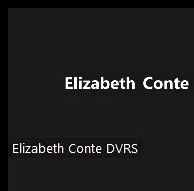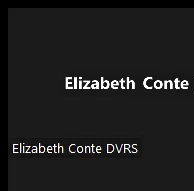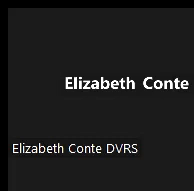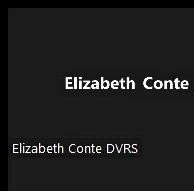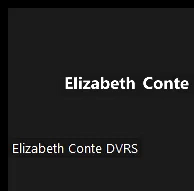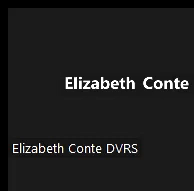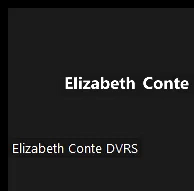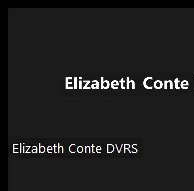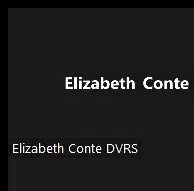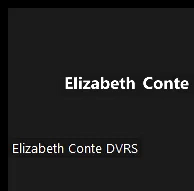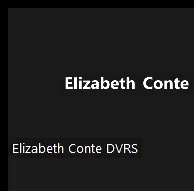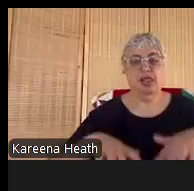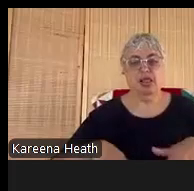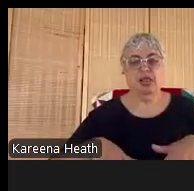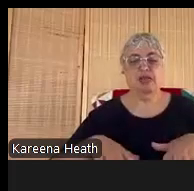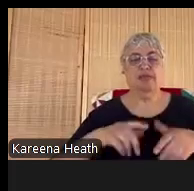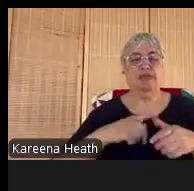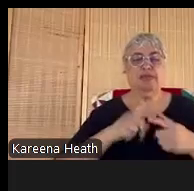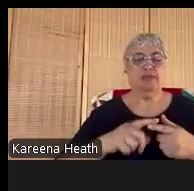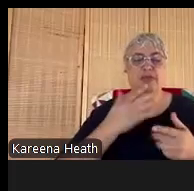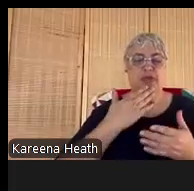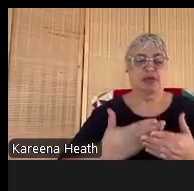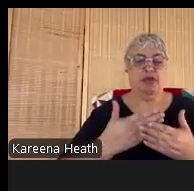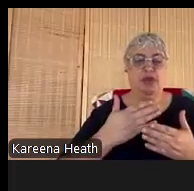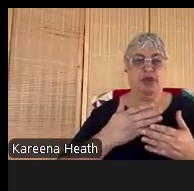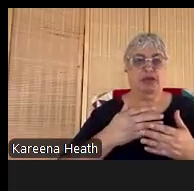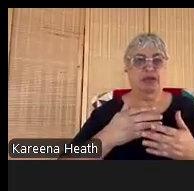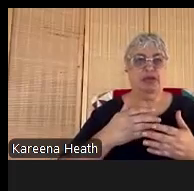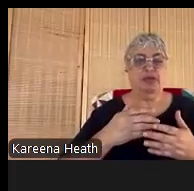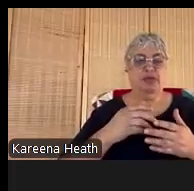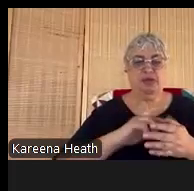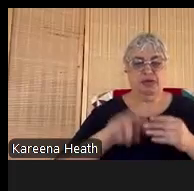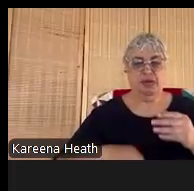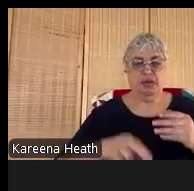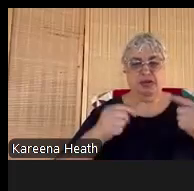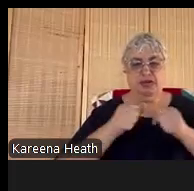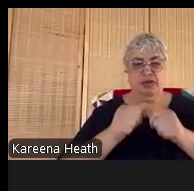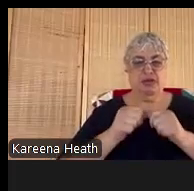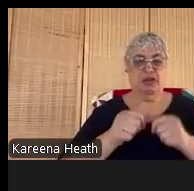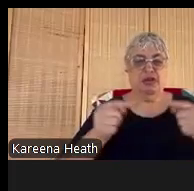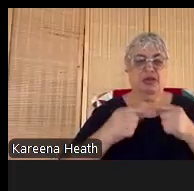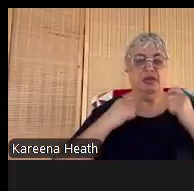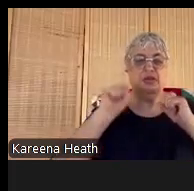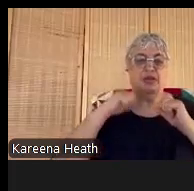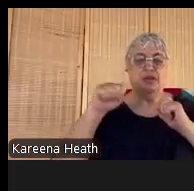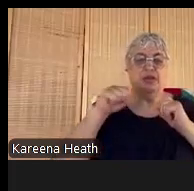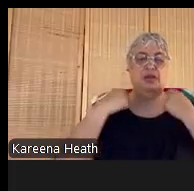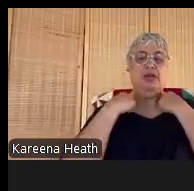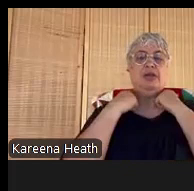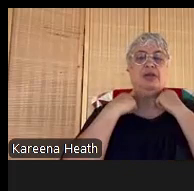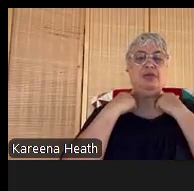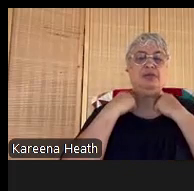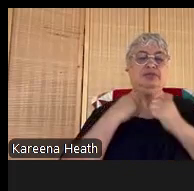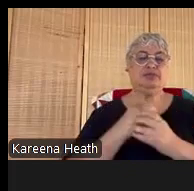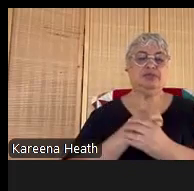the muscles and may yield good results for persistent headaches if caused by neck or spasms. You can go on to the